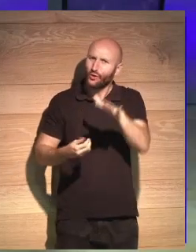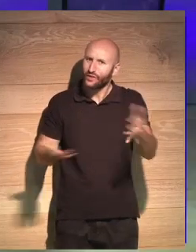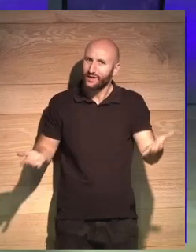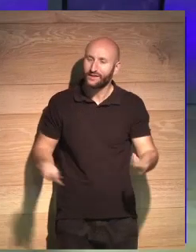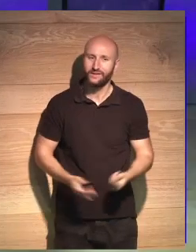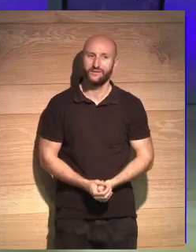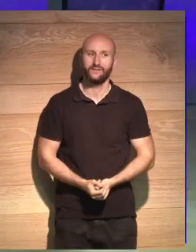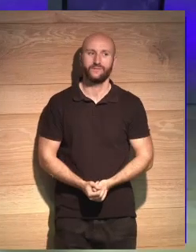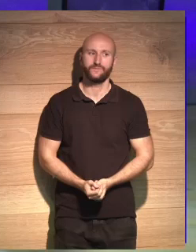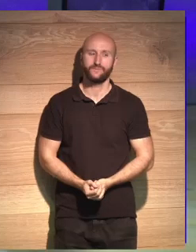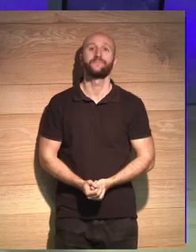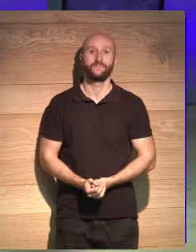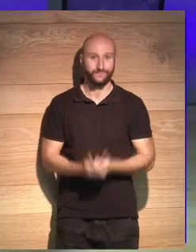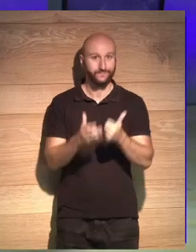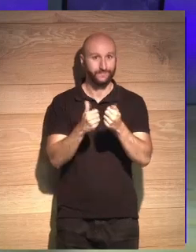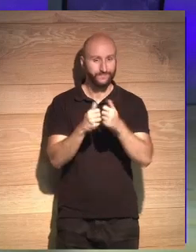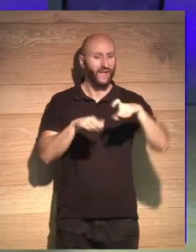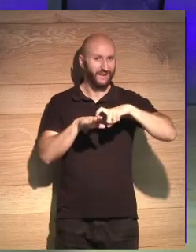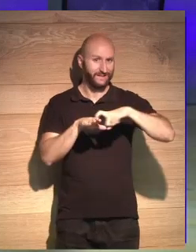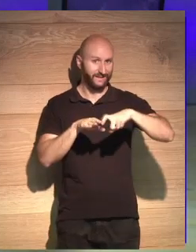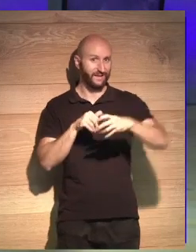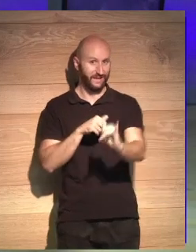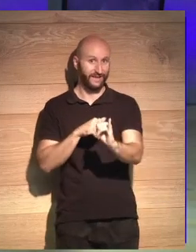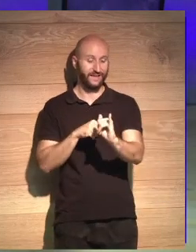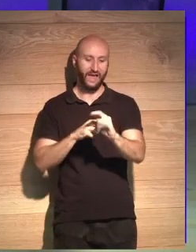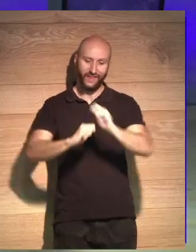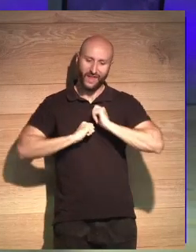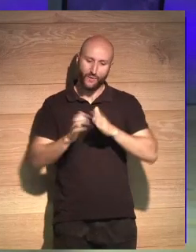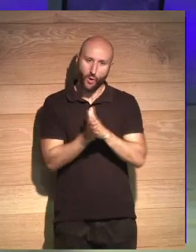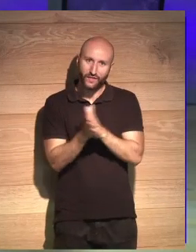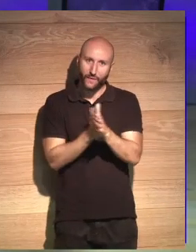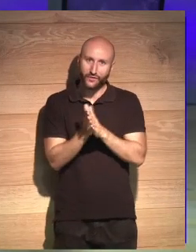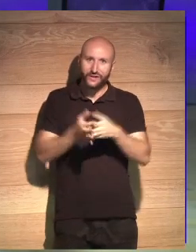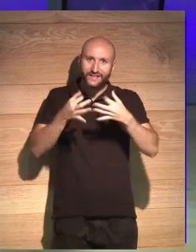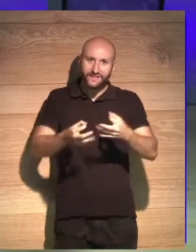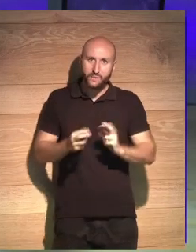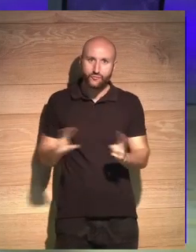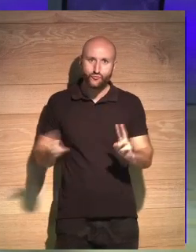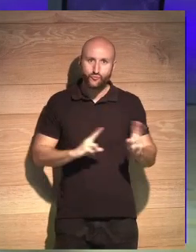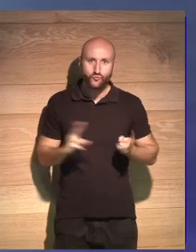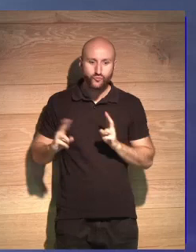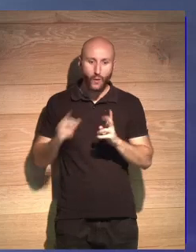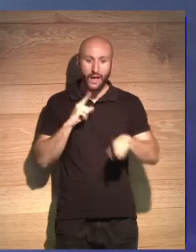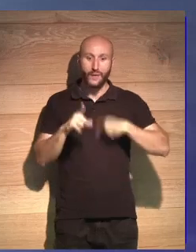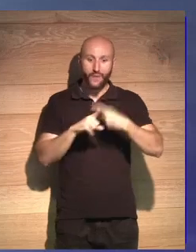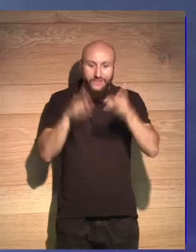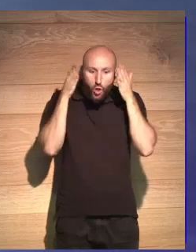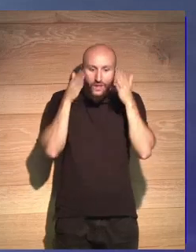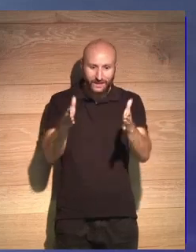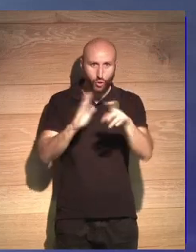where do we get this perseverance? Well, there are some features to video games that